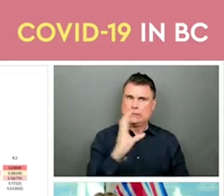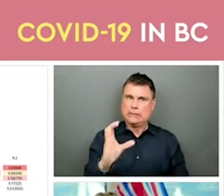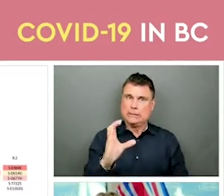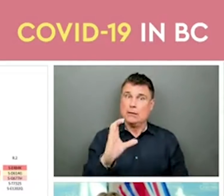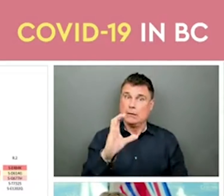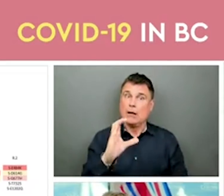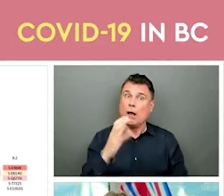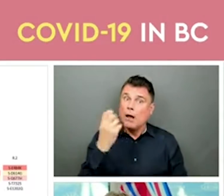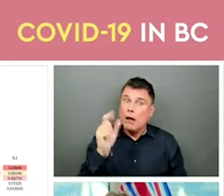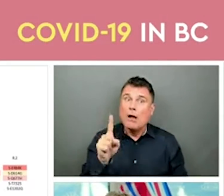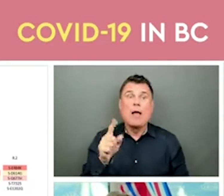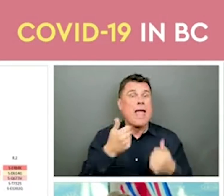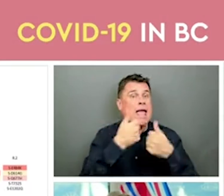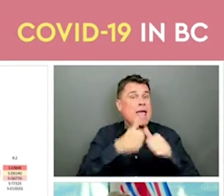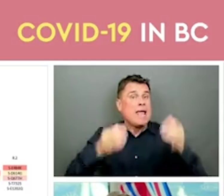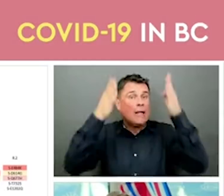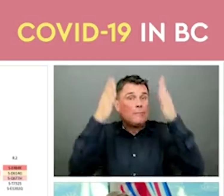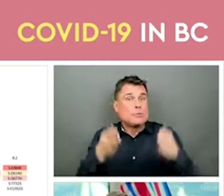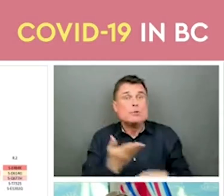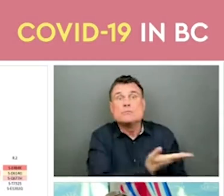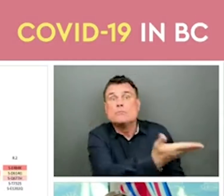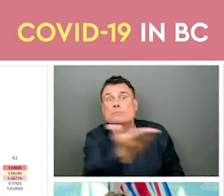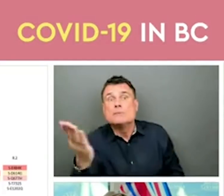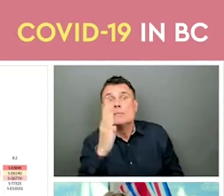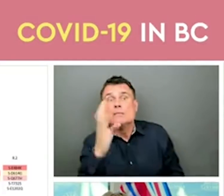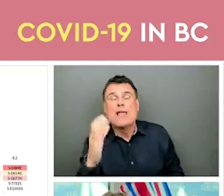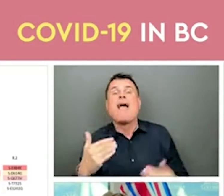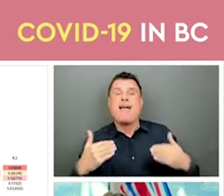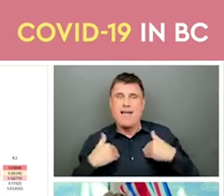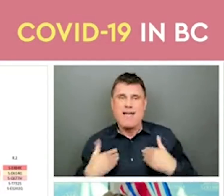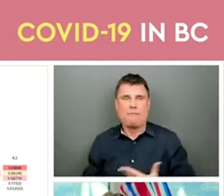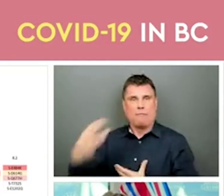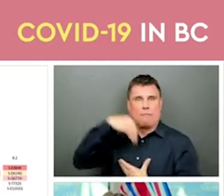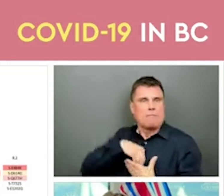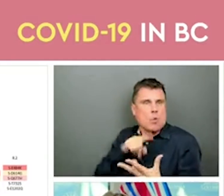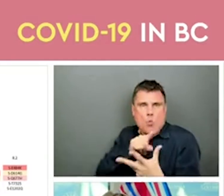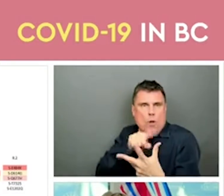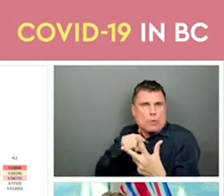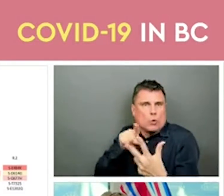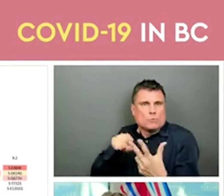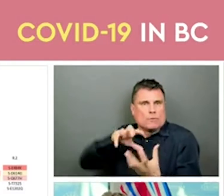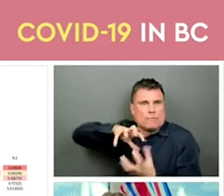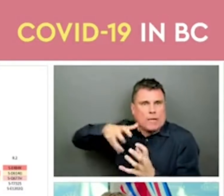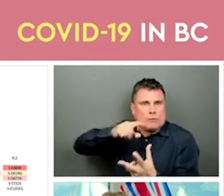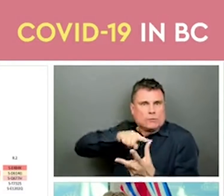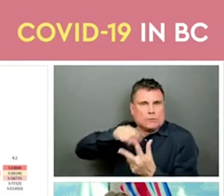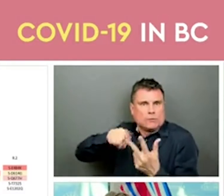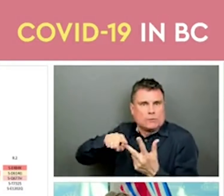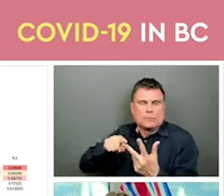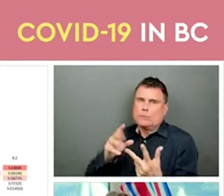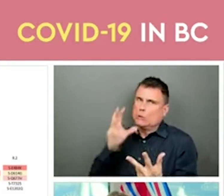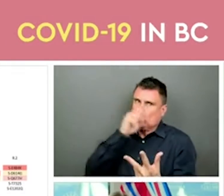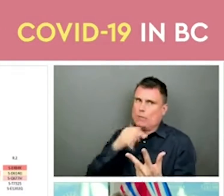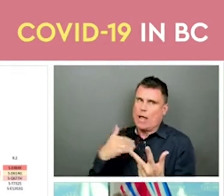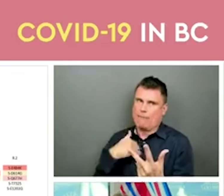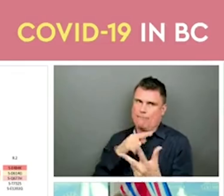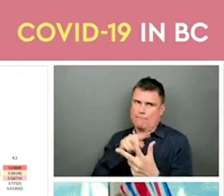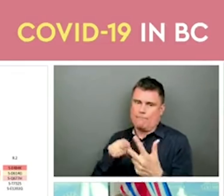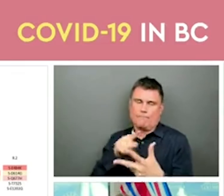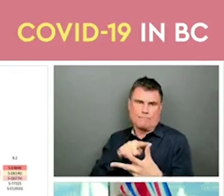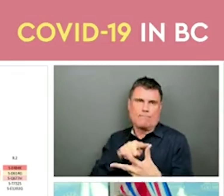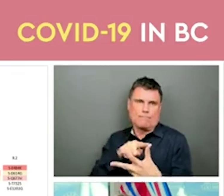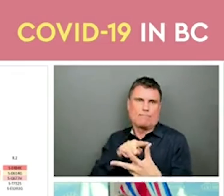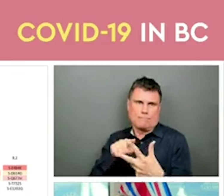positive with for COVID-19 needs to be treated as if they have one of these highly